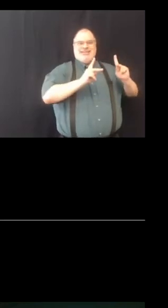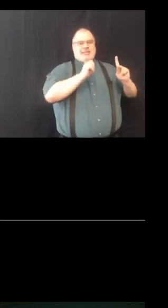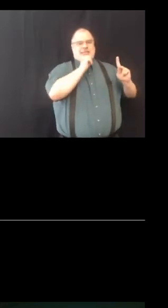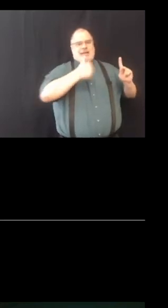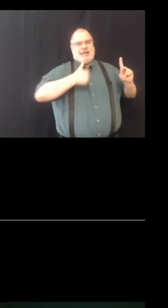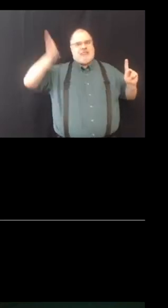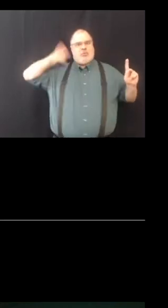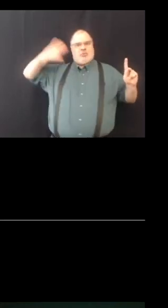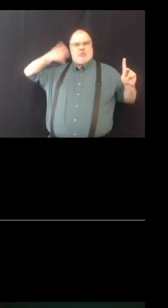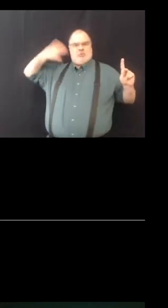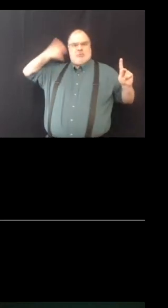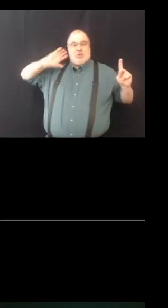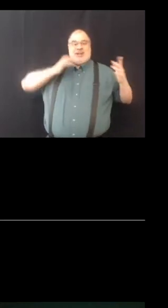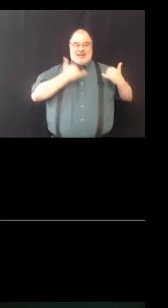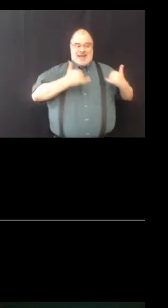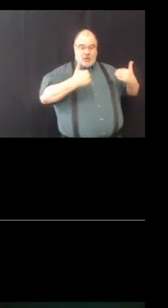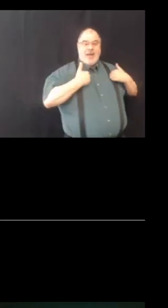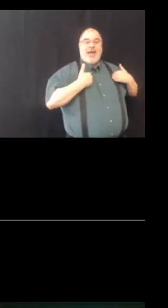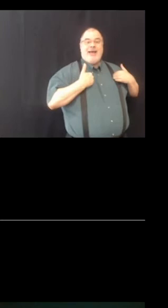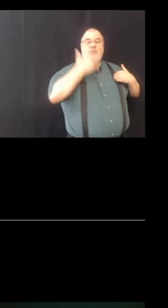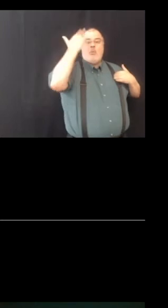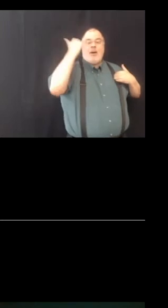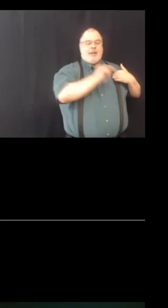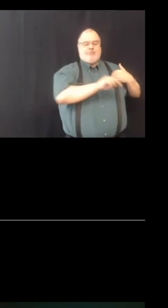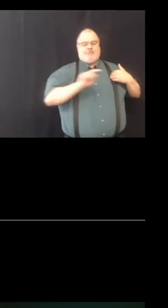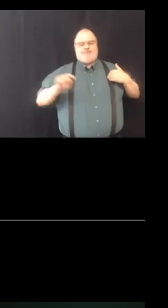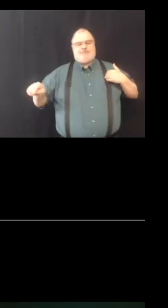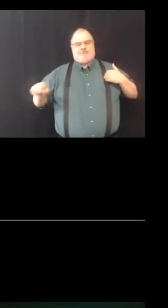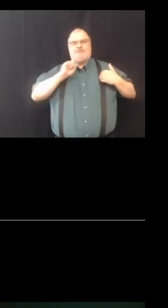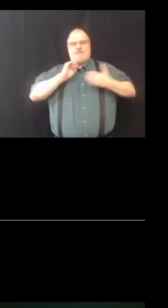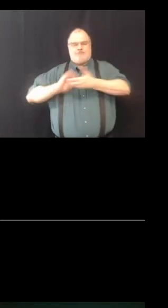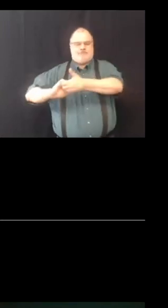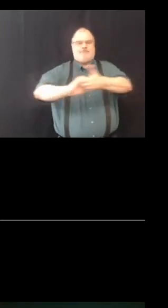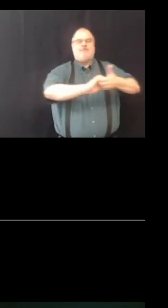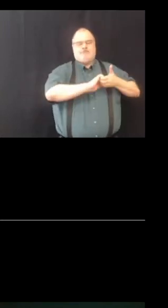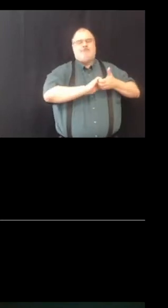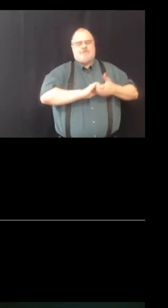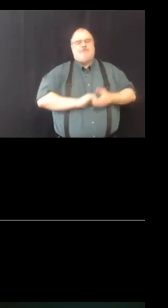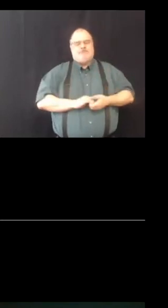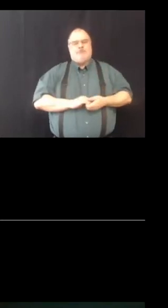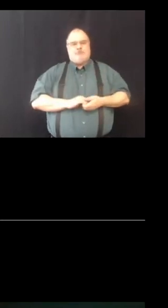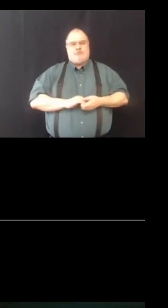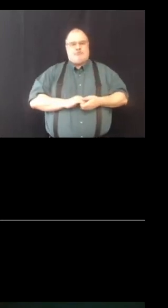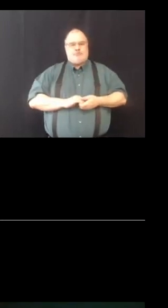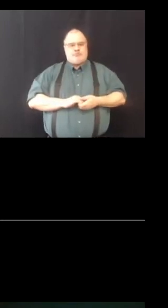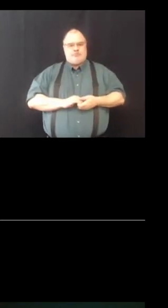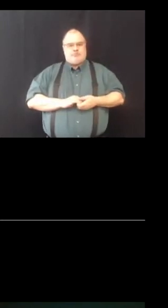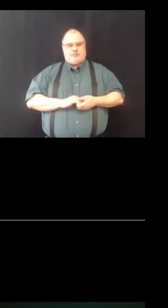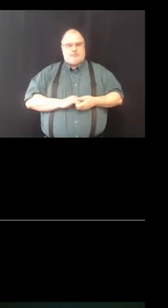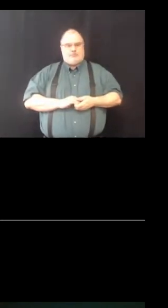the employers that recognize these outstanding talents of people with unique abilities. So by highlighting